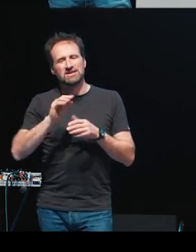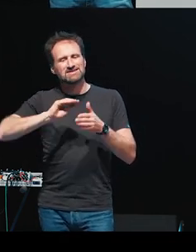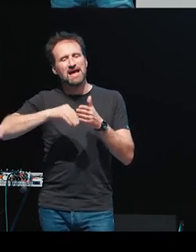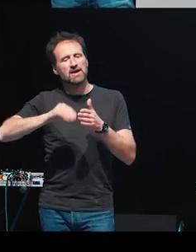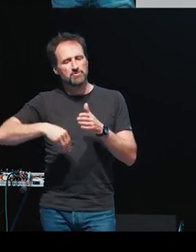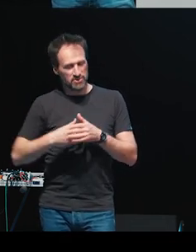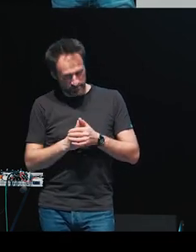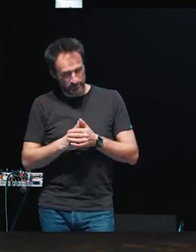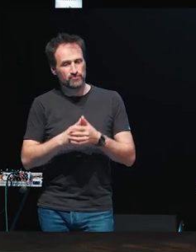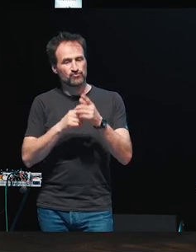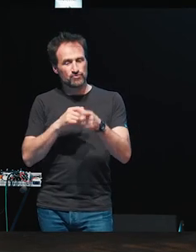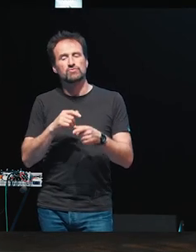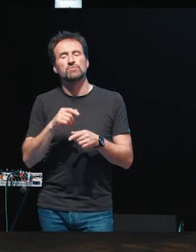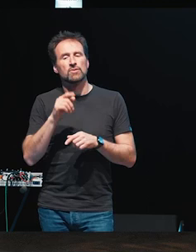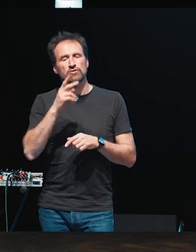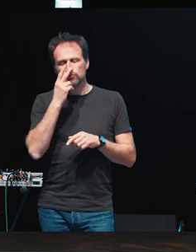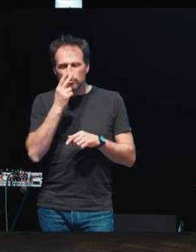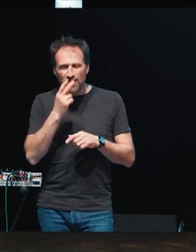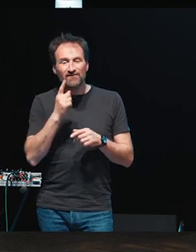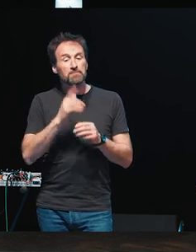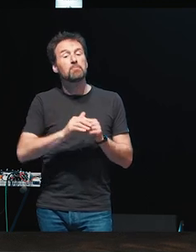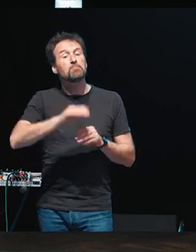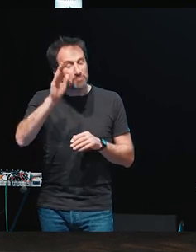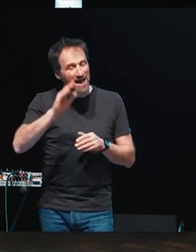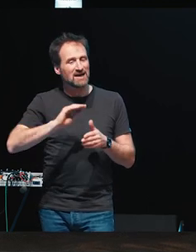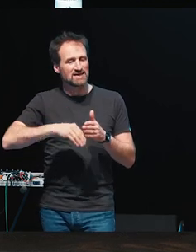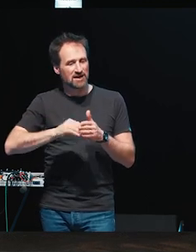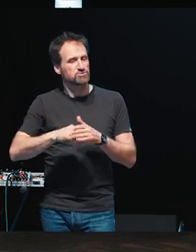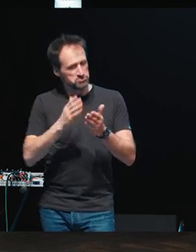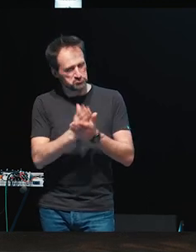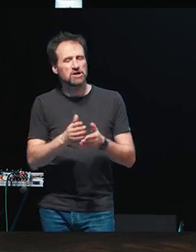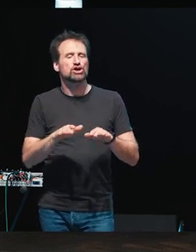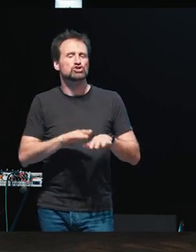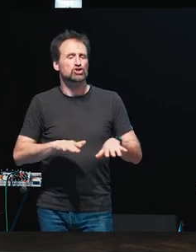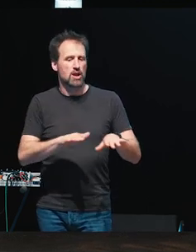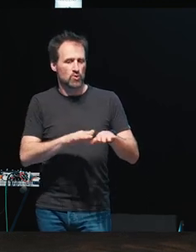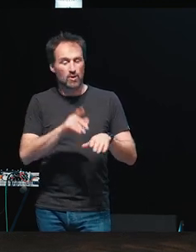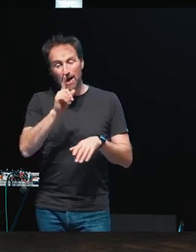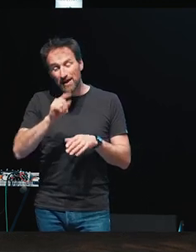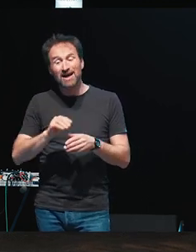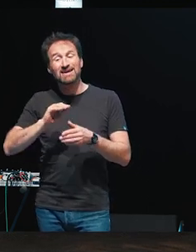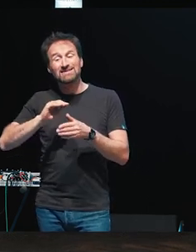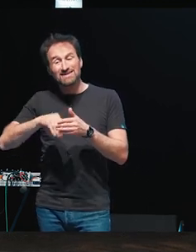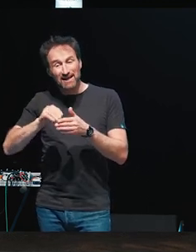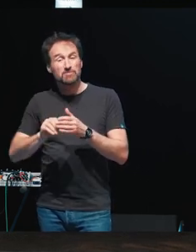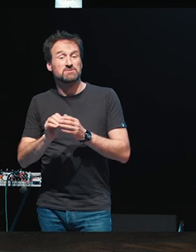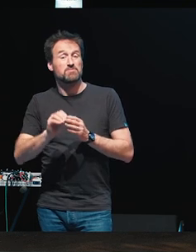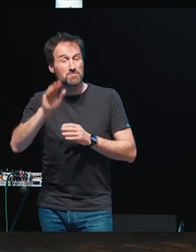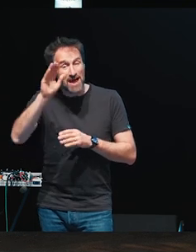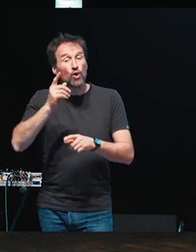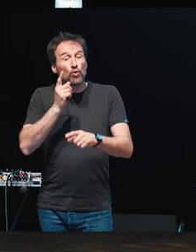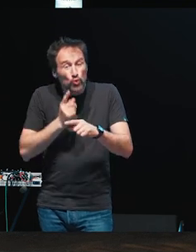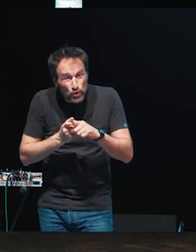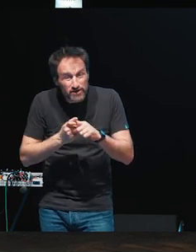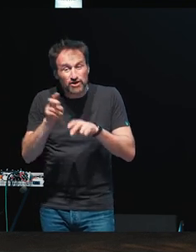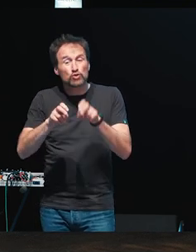about what users do after that. But in deep metrics, you say that sign-up increases, but also users go on making more bookings. So that's